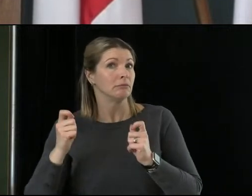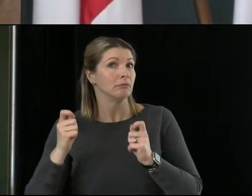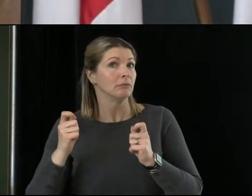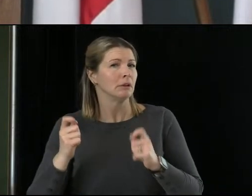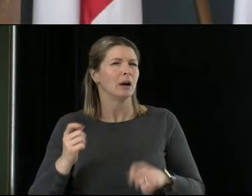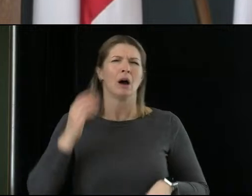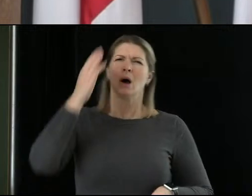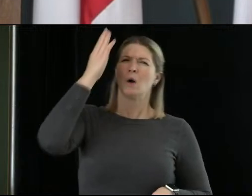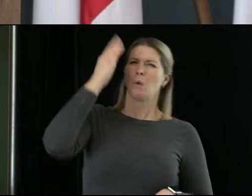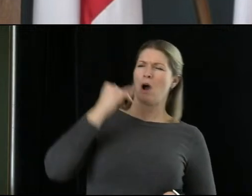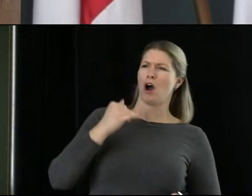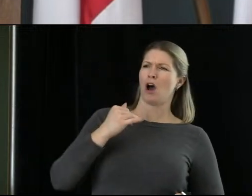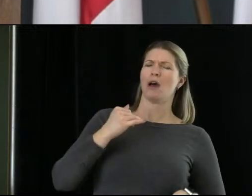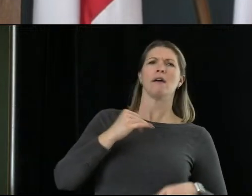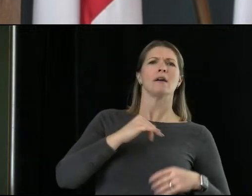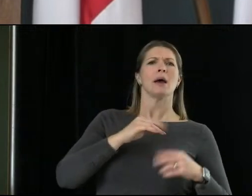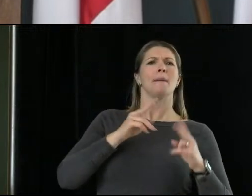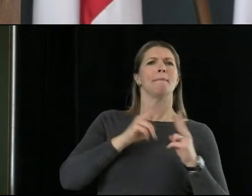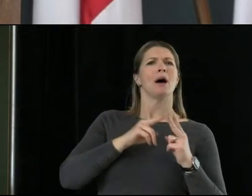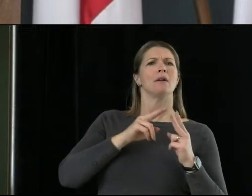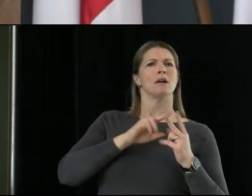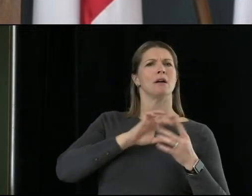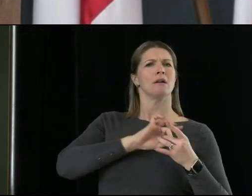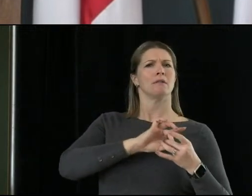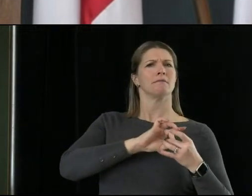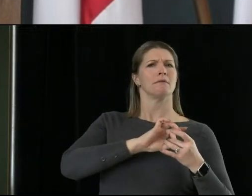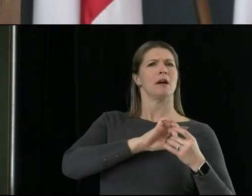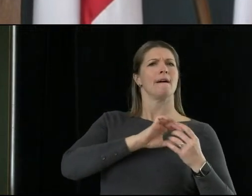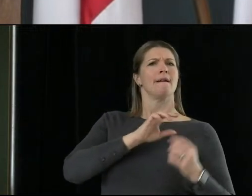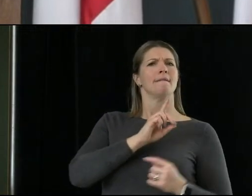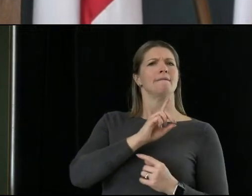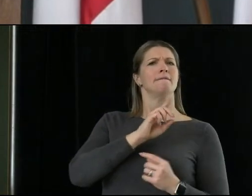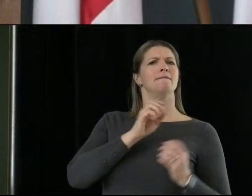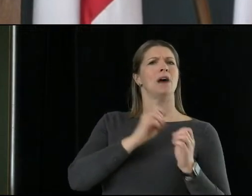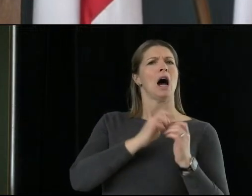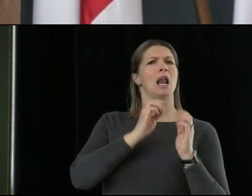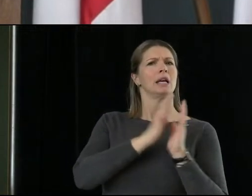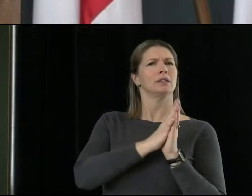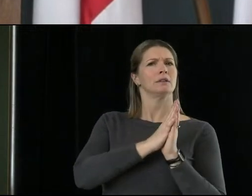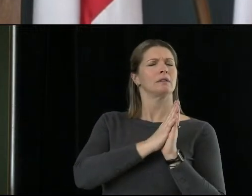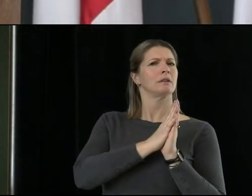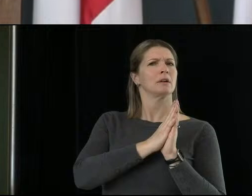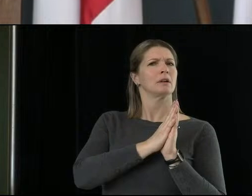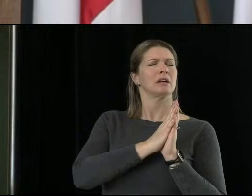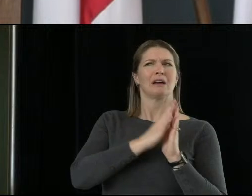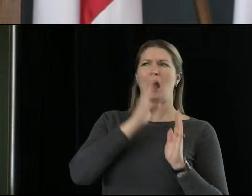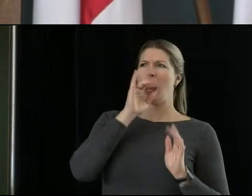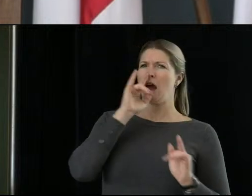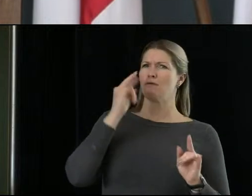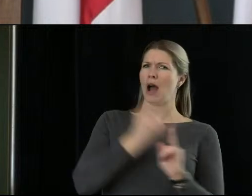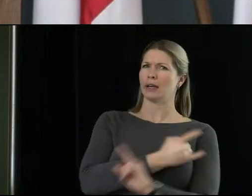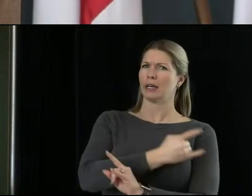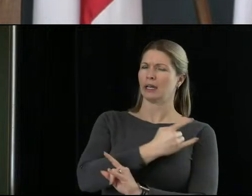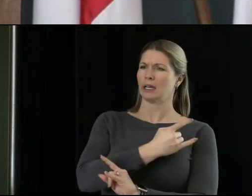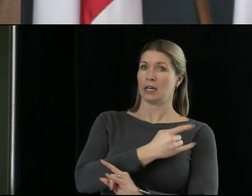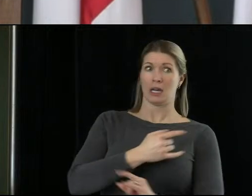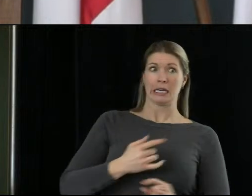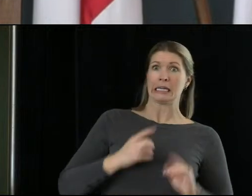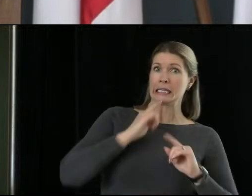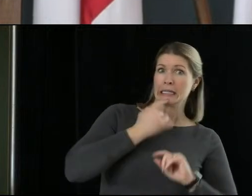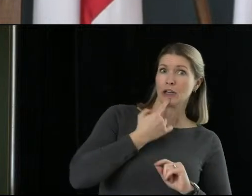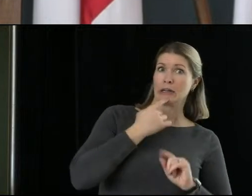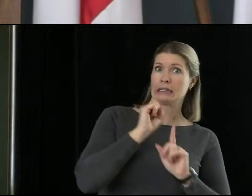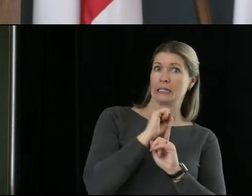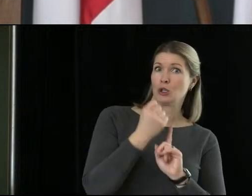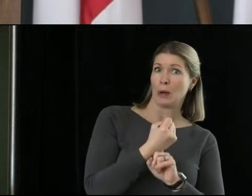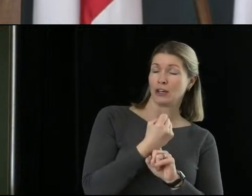taboo subject? It's like a plague. Nobody wants to be involved or admit to the problem,